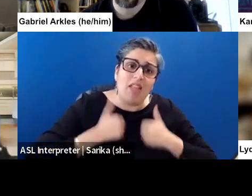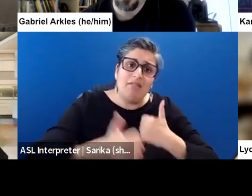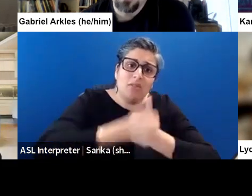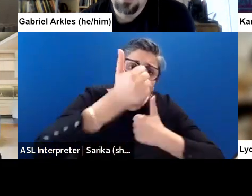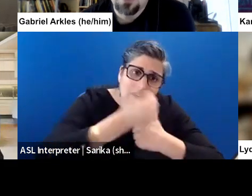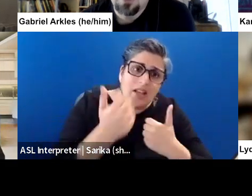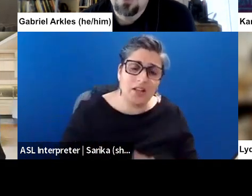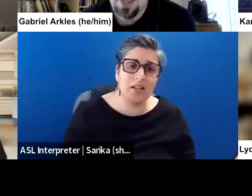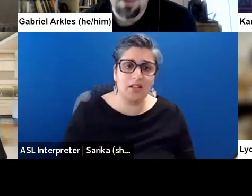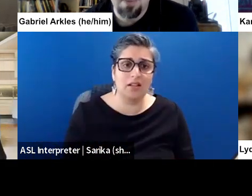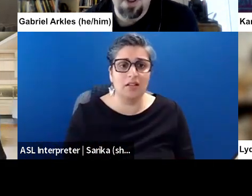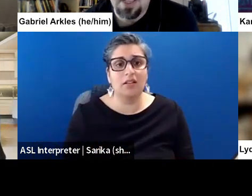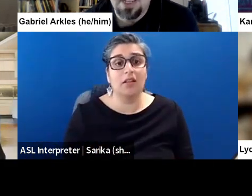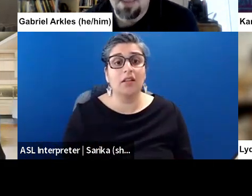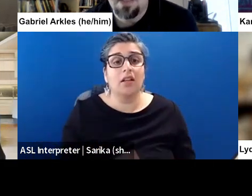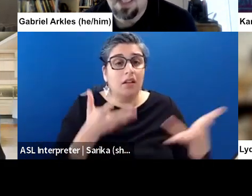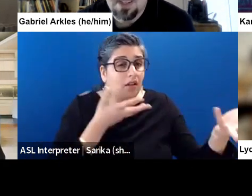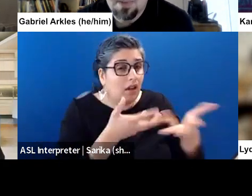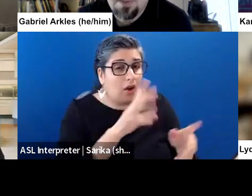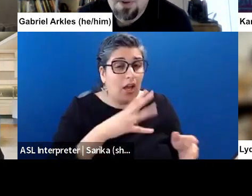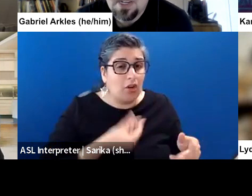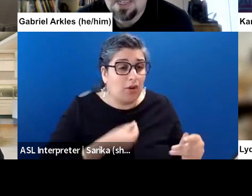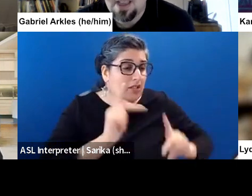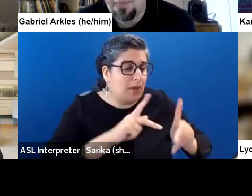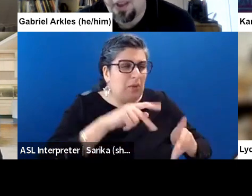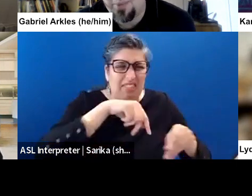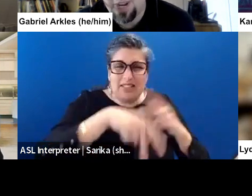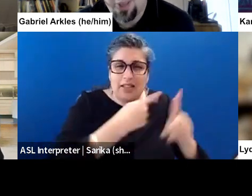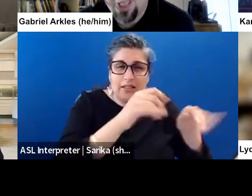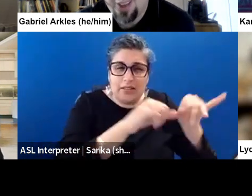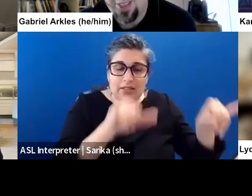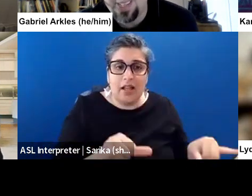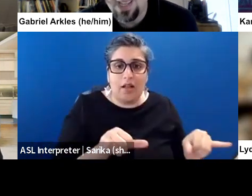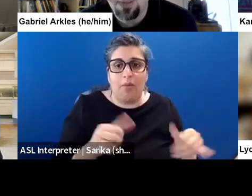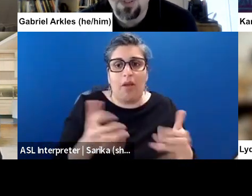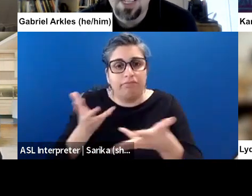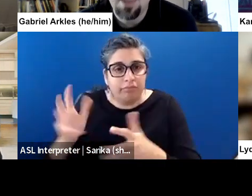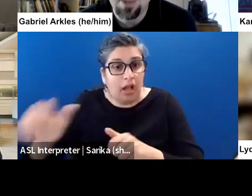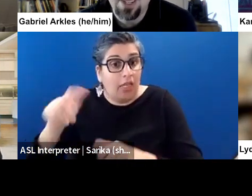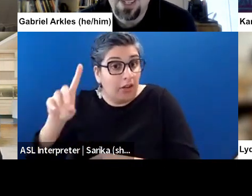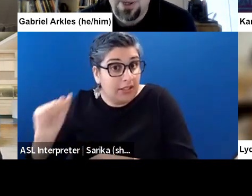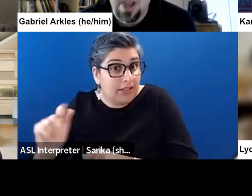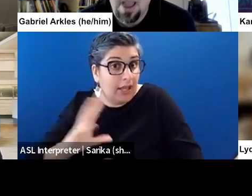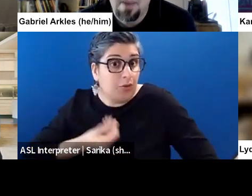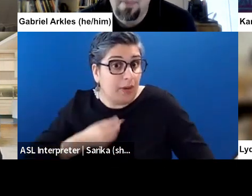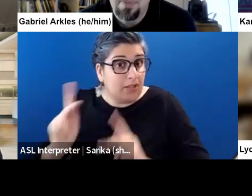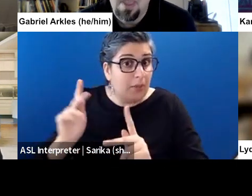And working with trans people in these types of systems, of course, I'm working with a lot of other disabled trans people